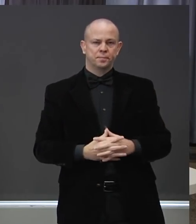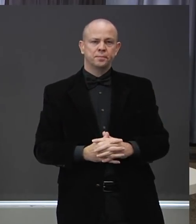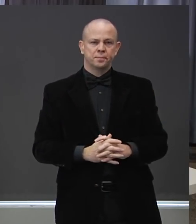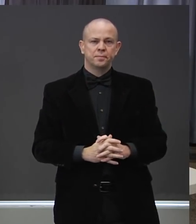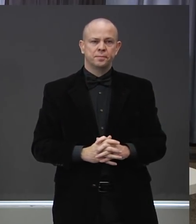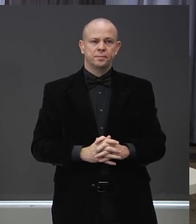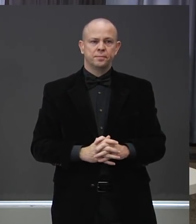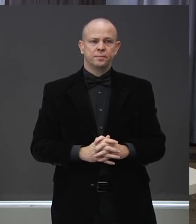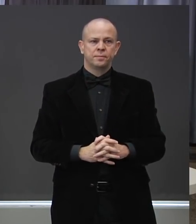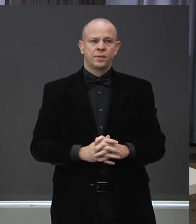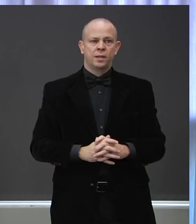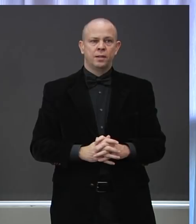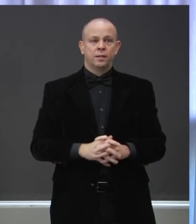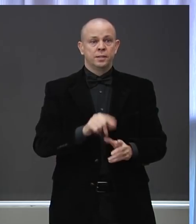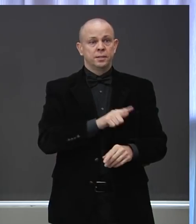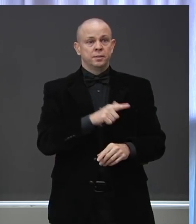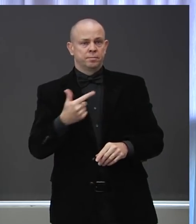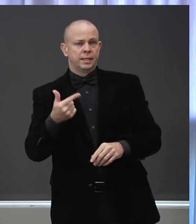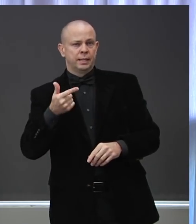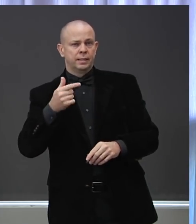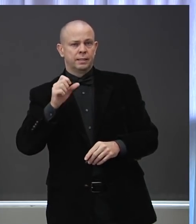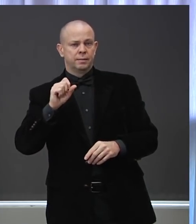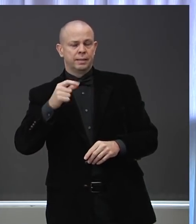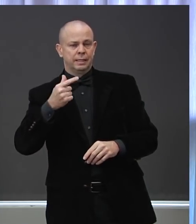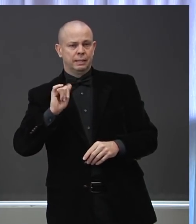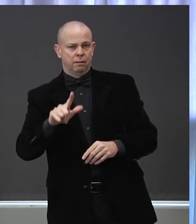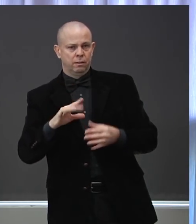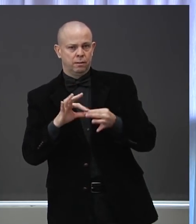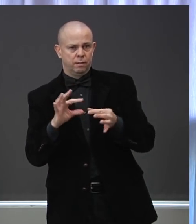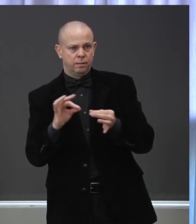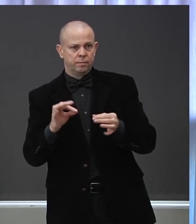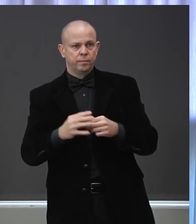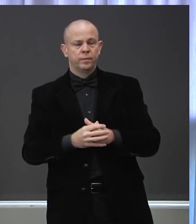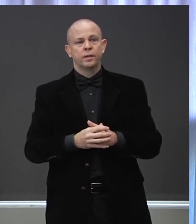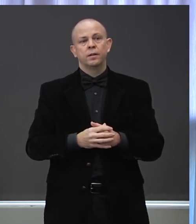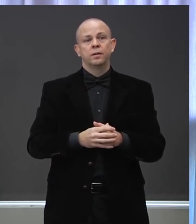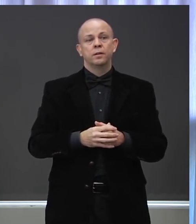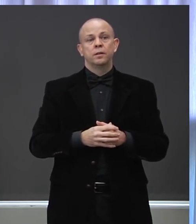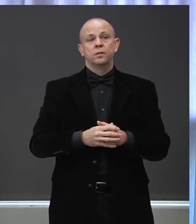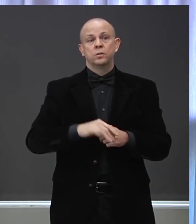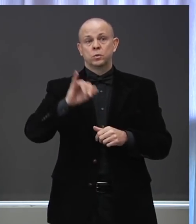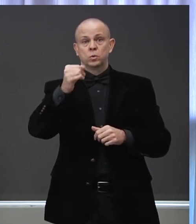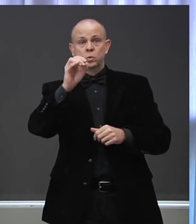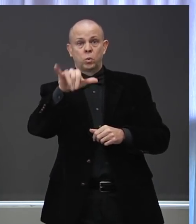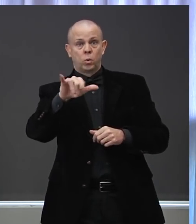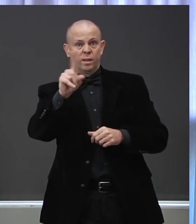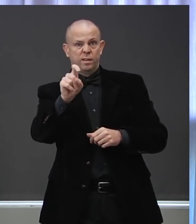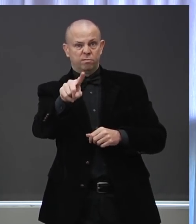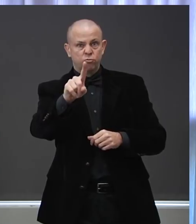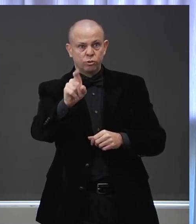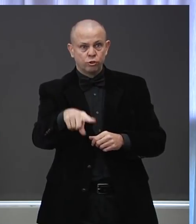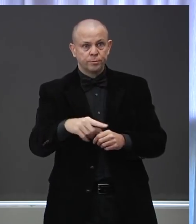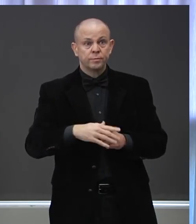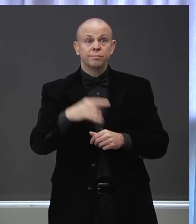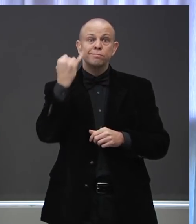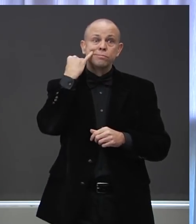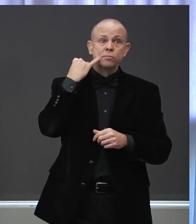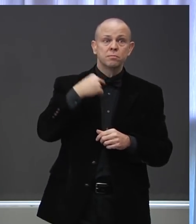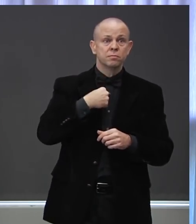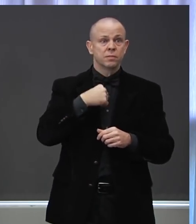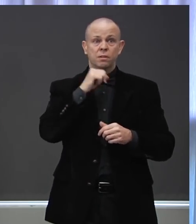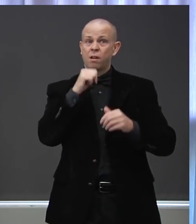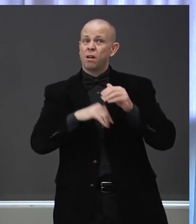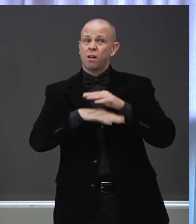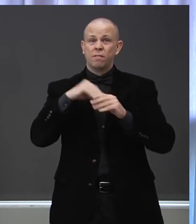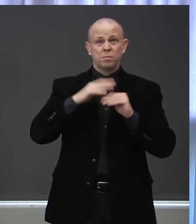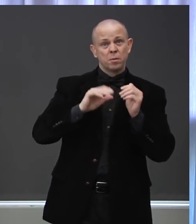So our next question is from Jody. It says, if I don't feel comfortable sending my children back to school, will I have other